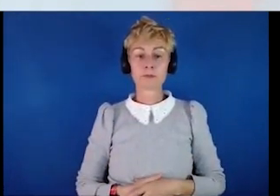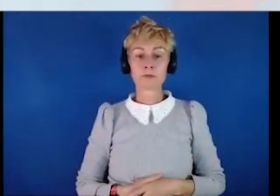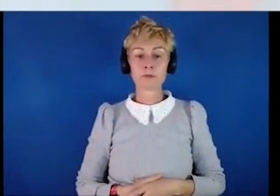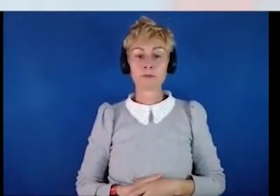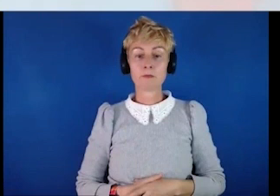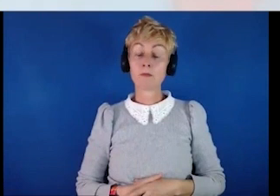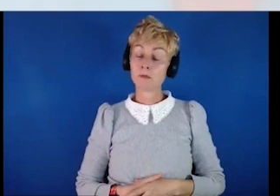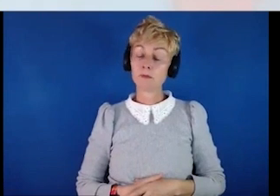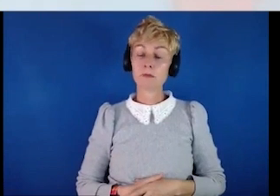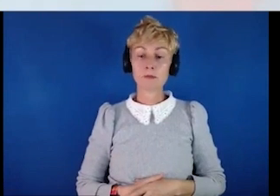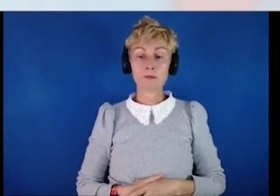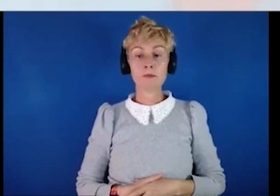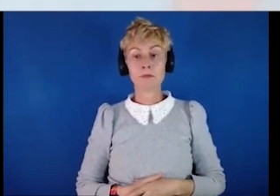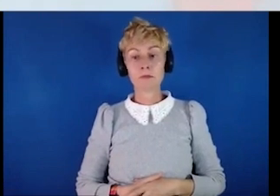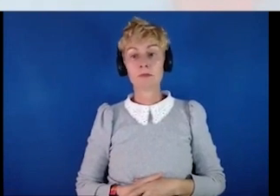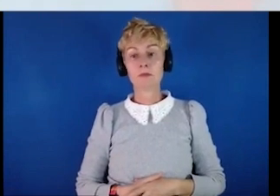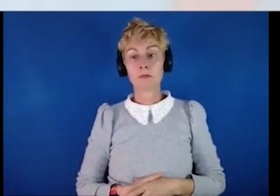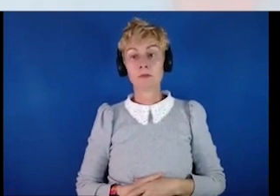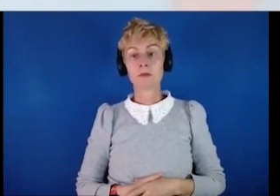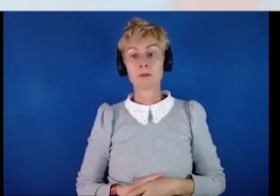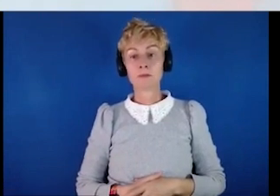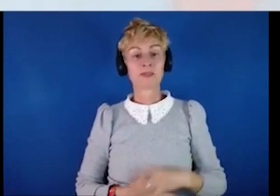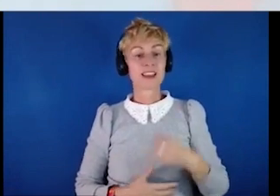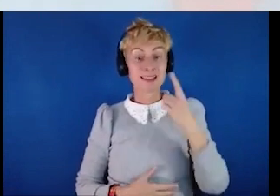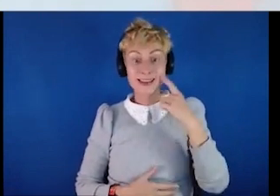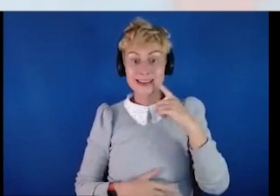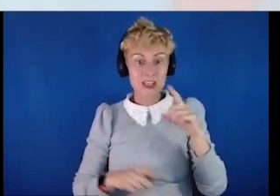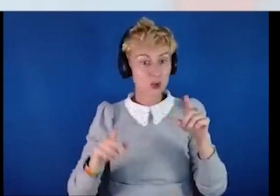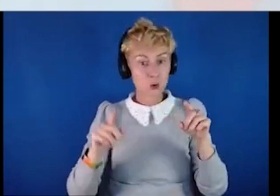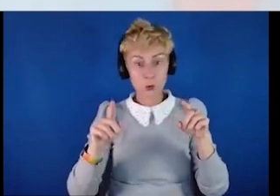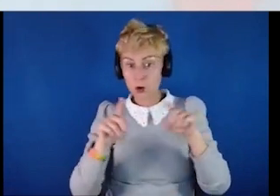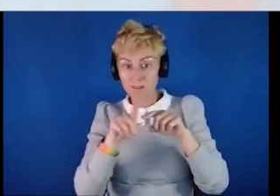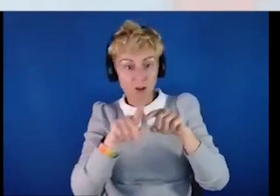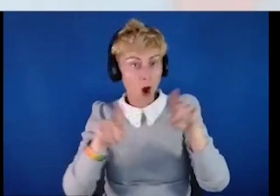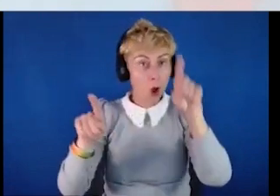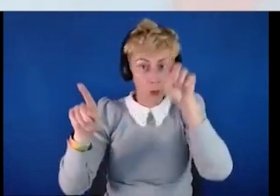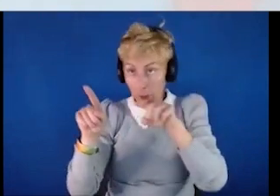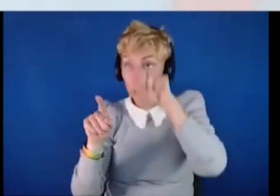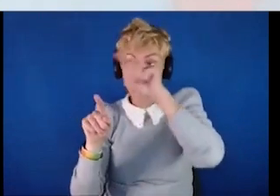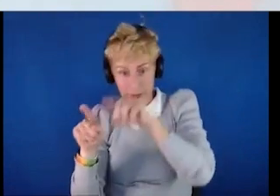Right. This one will be a lot easier to keep track of for you, Hannah. Yes.